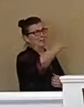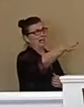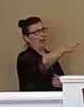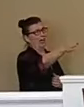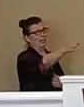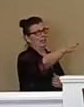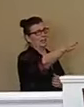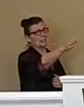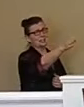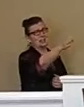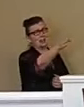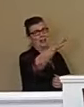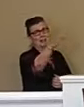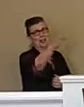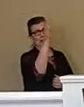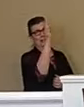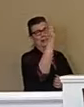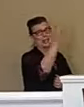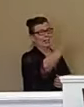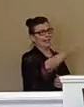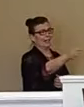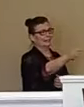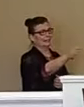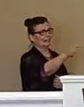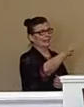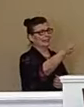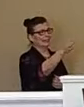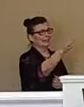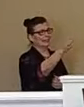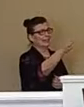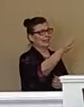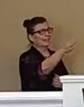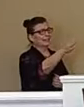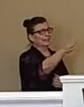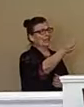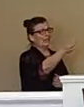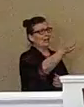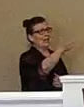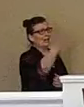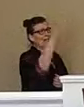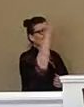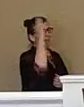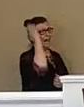God, you are great and a mighty work in his life, God. God, change him and